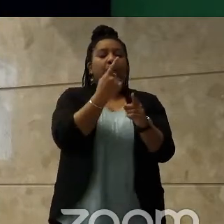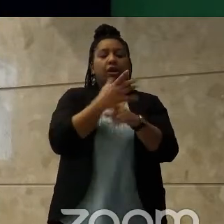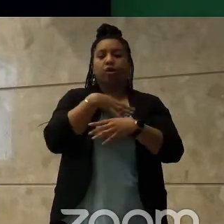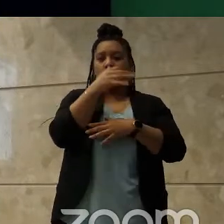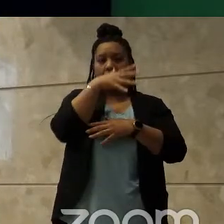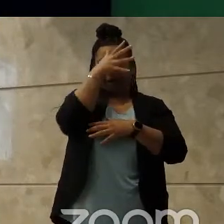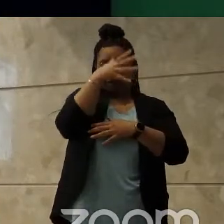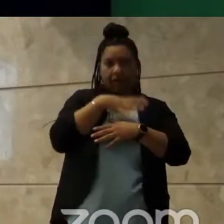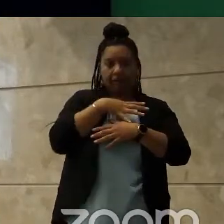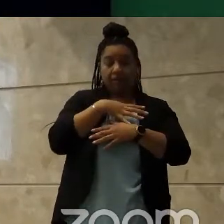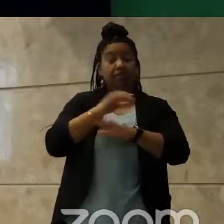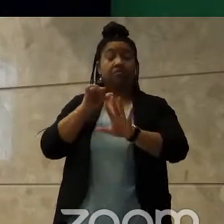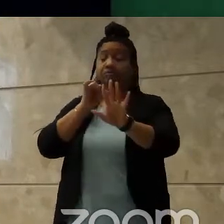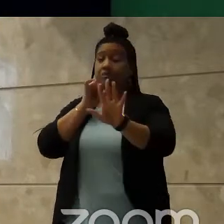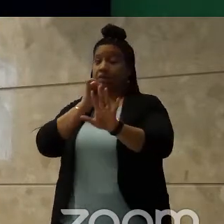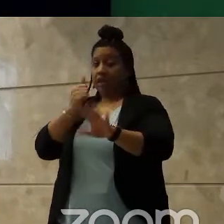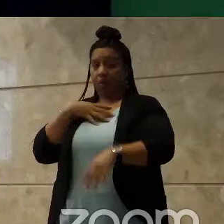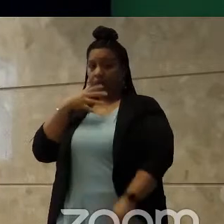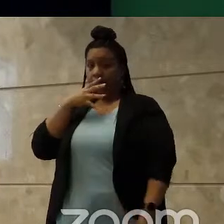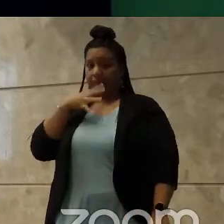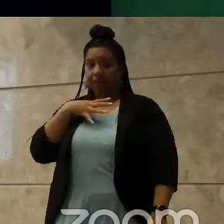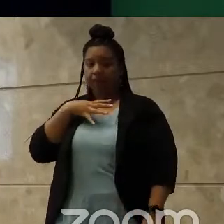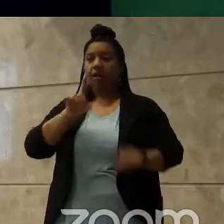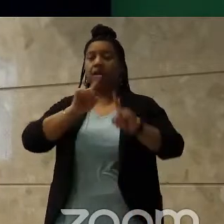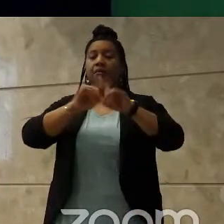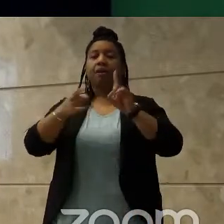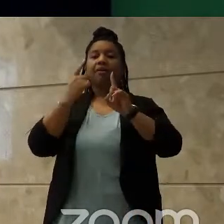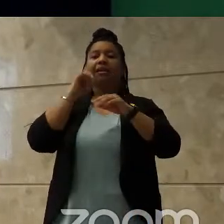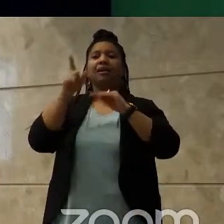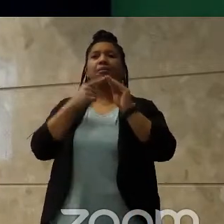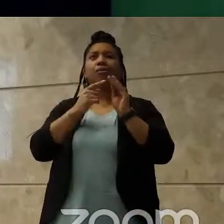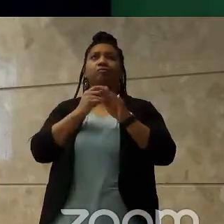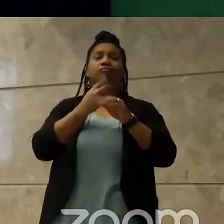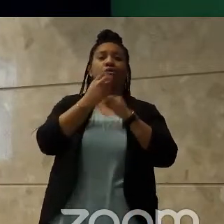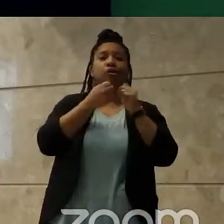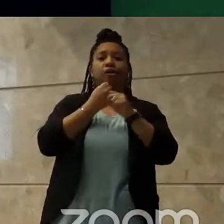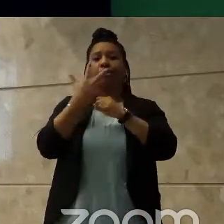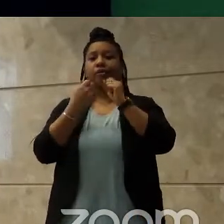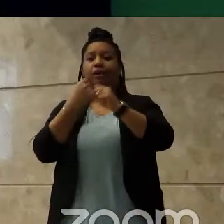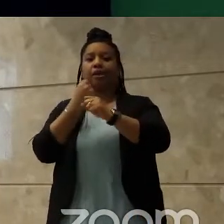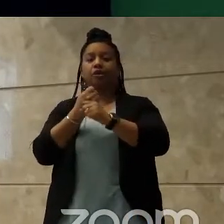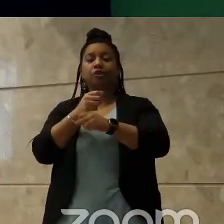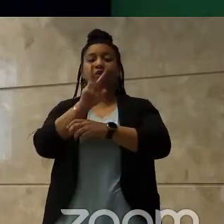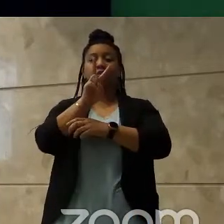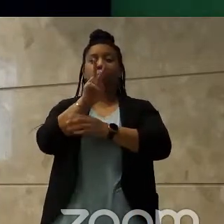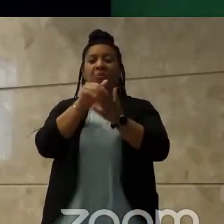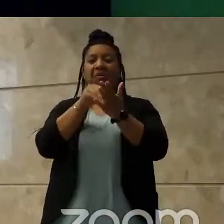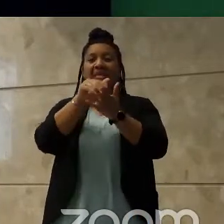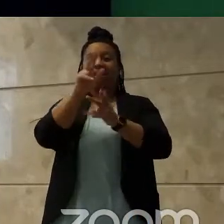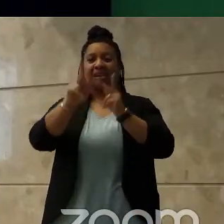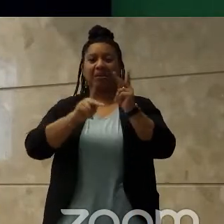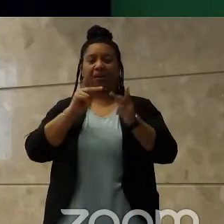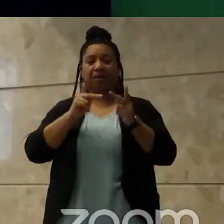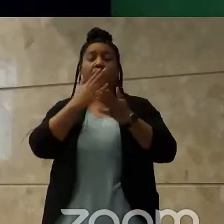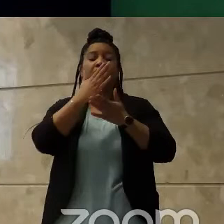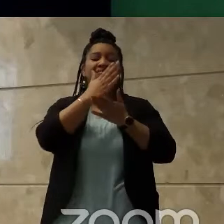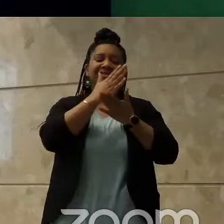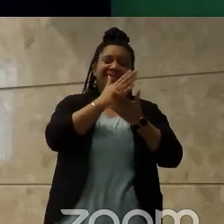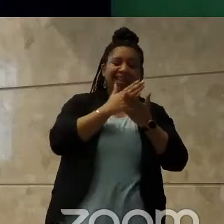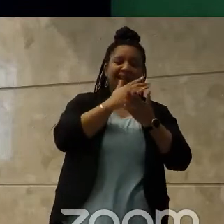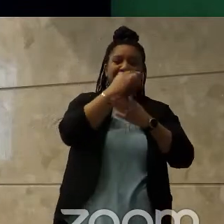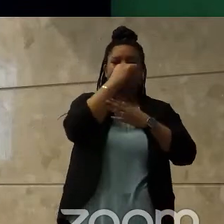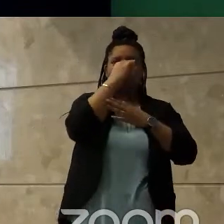And But what happened was within the matter of 2 or 3 years, 2 million people, some people of color,